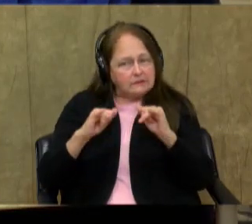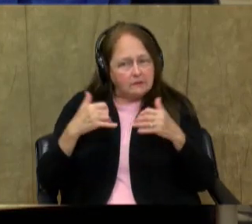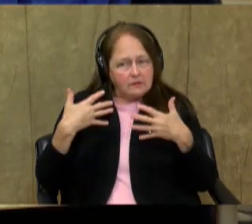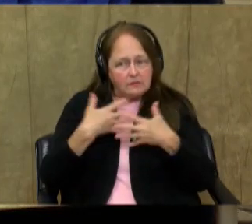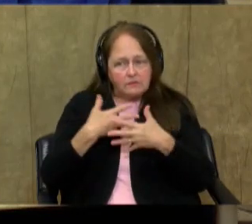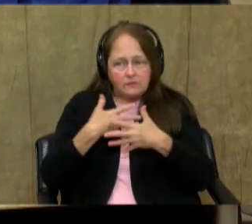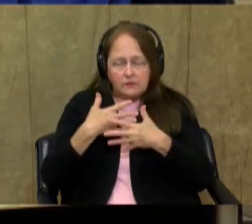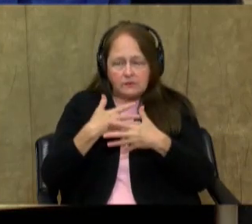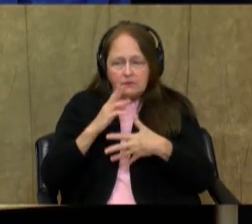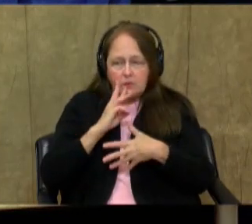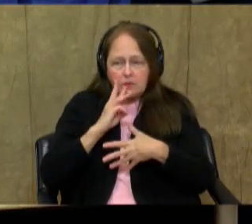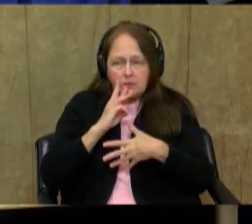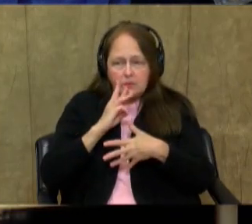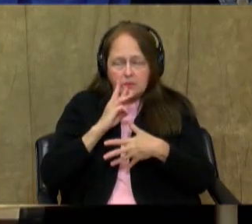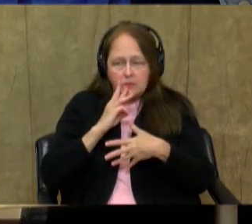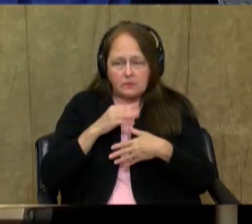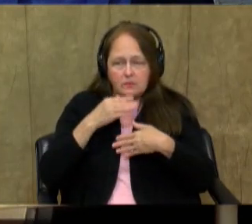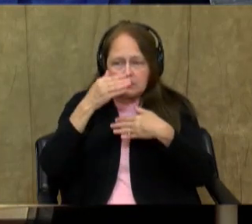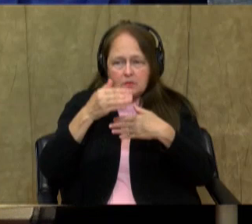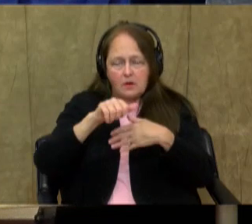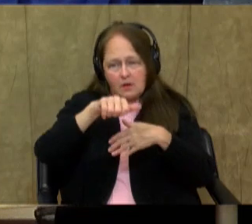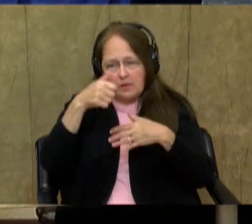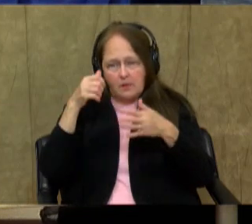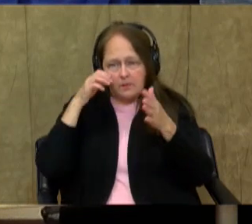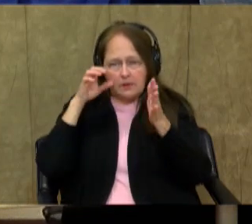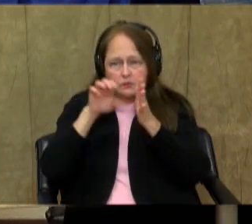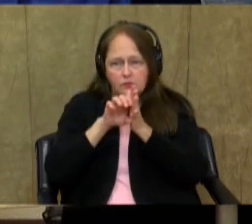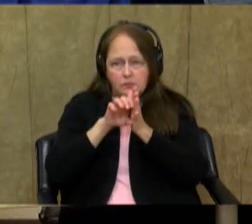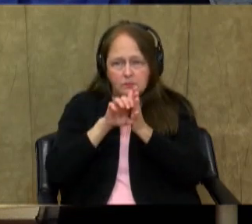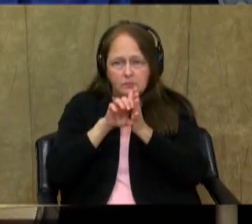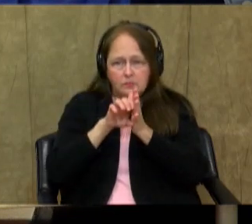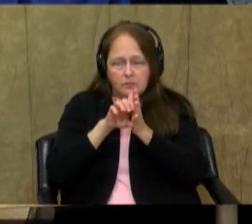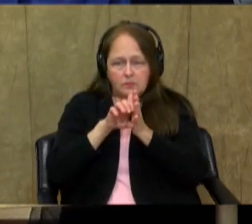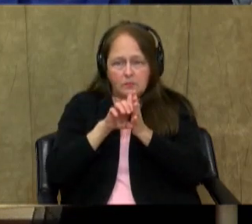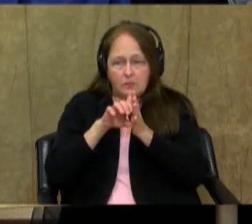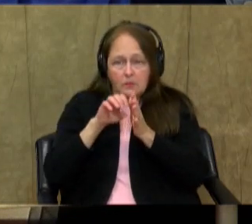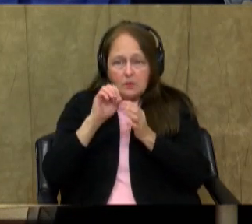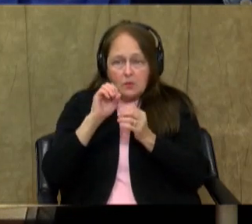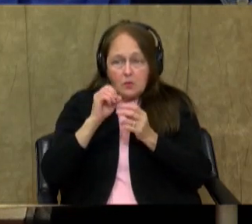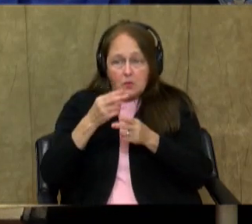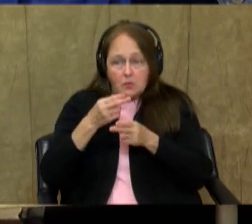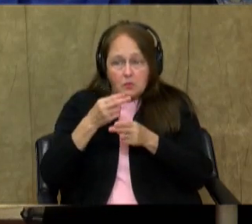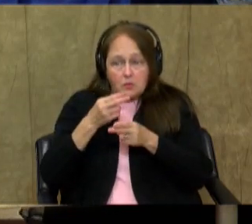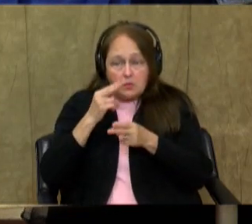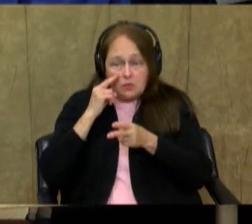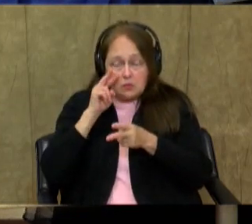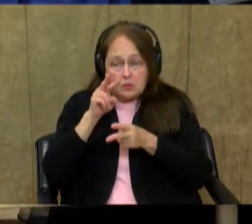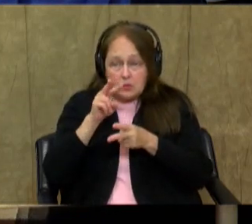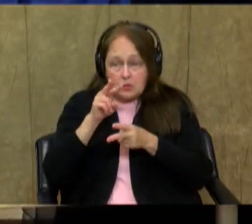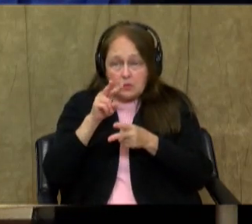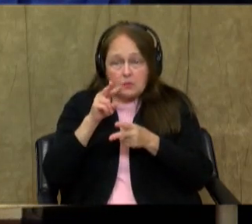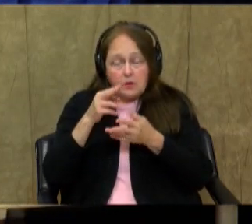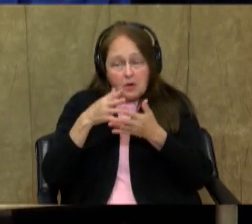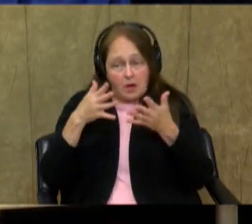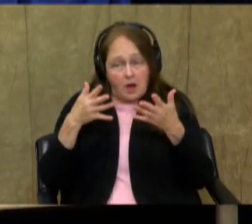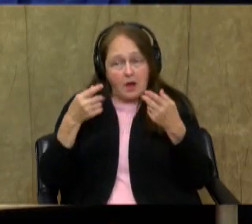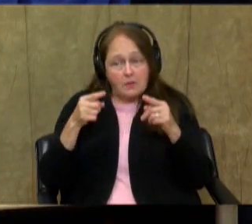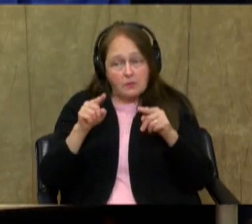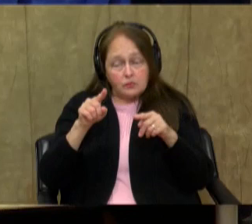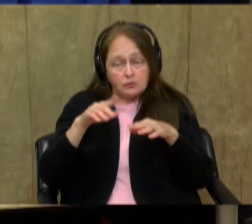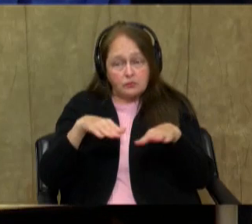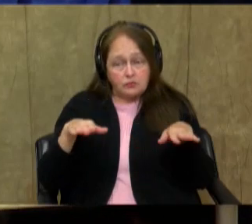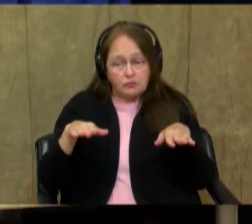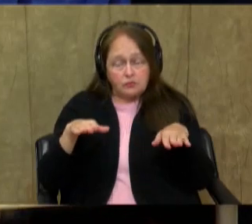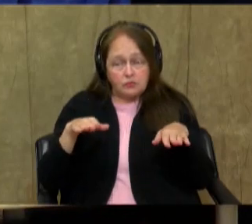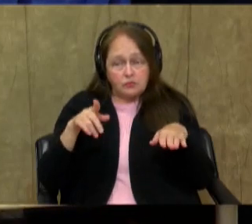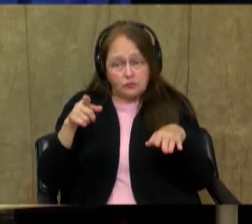terrified. Let's move on to another picture. Oh, look at that. That's a lot going on. You're children,